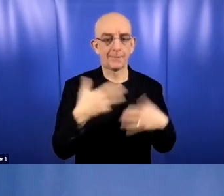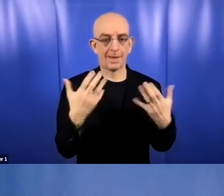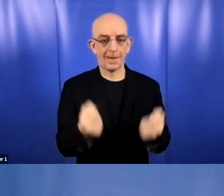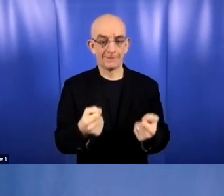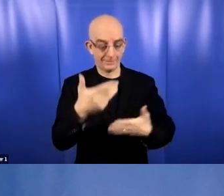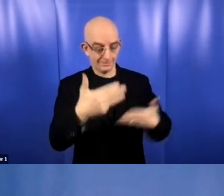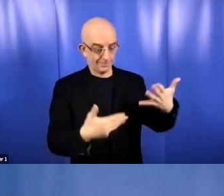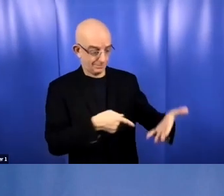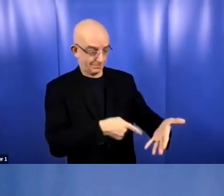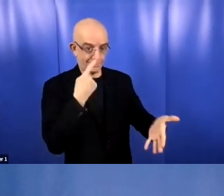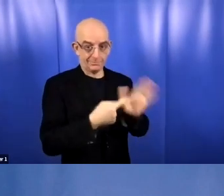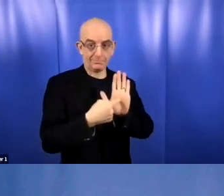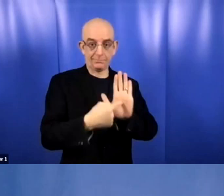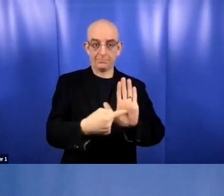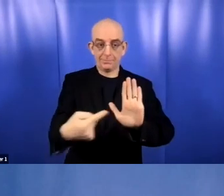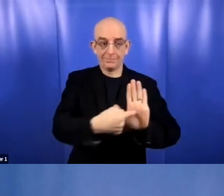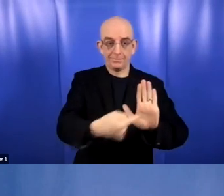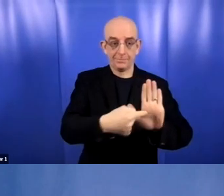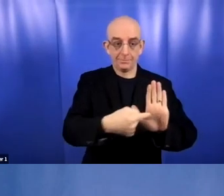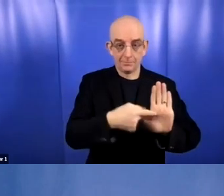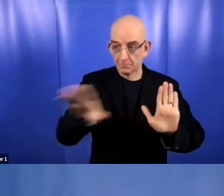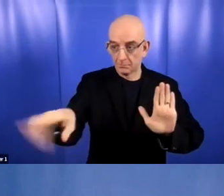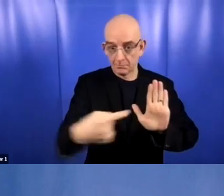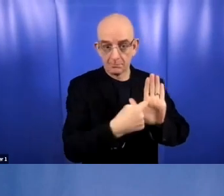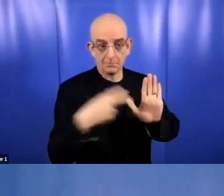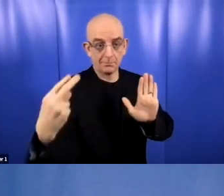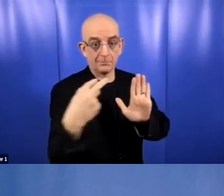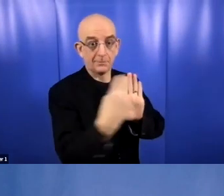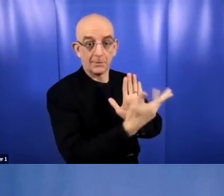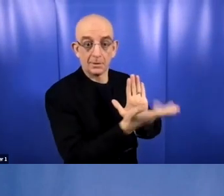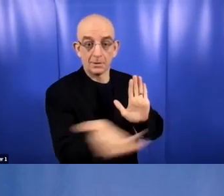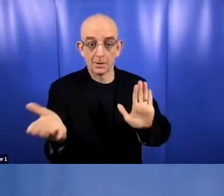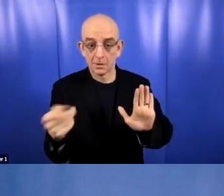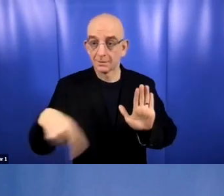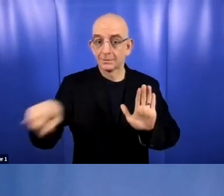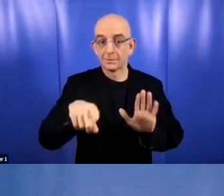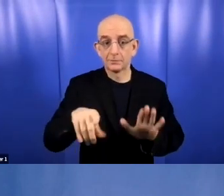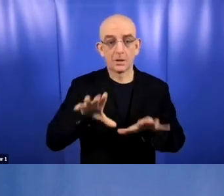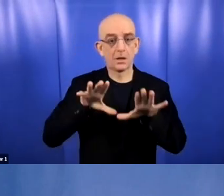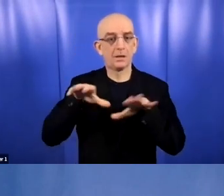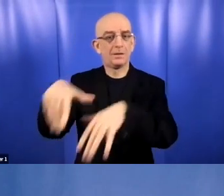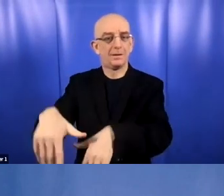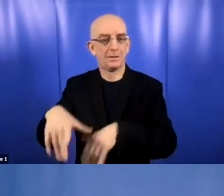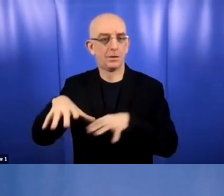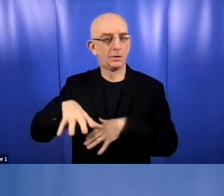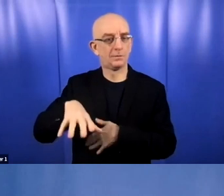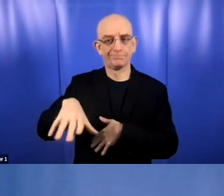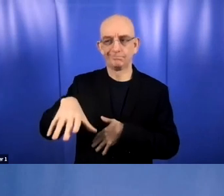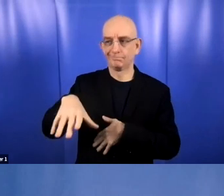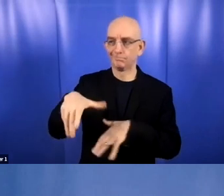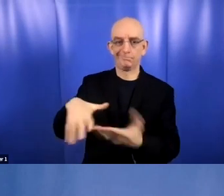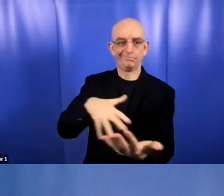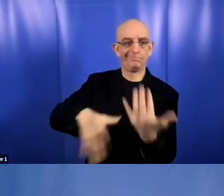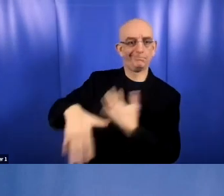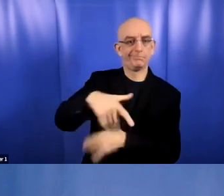the displaced community. And one of the key efforts that has been undertaken by UNHCR and the